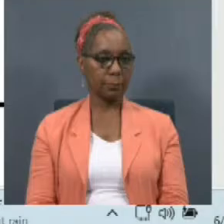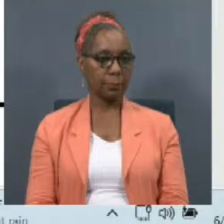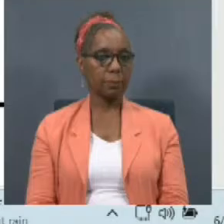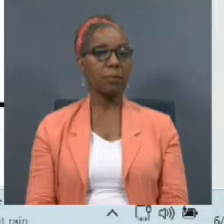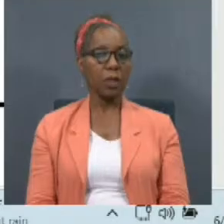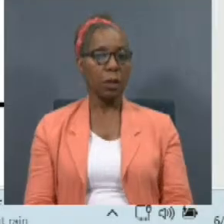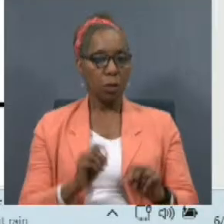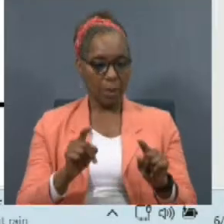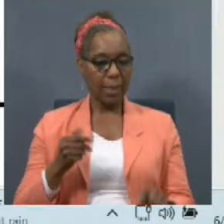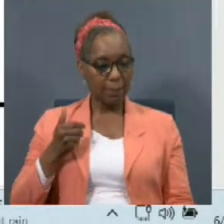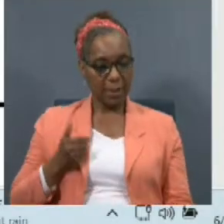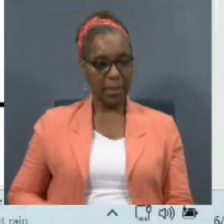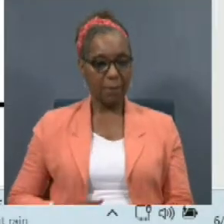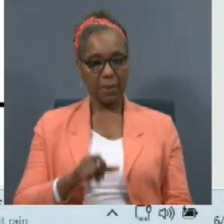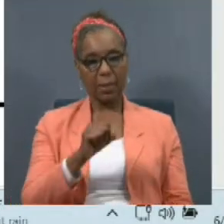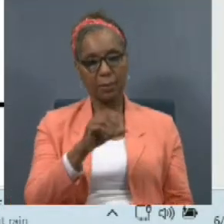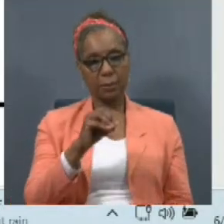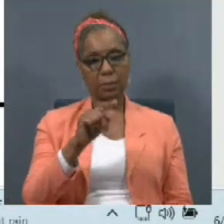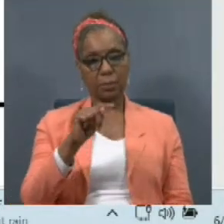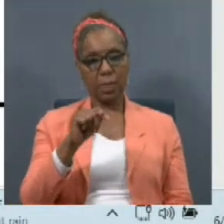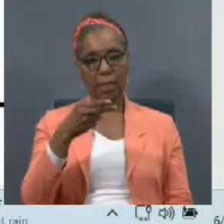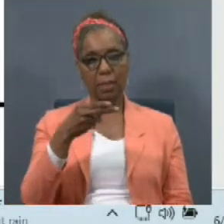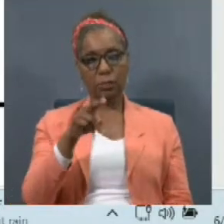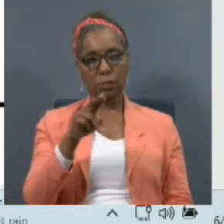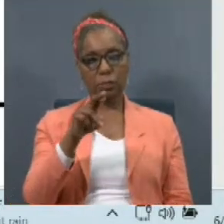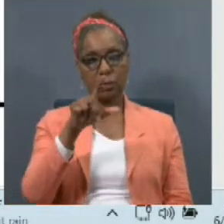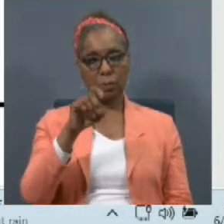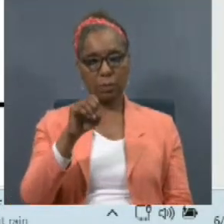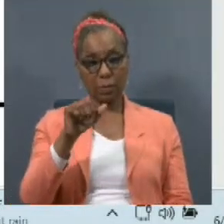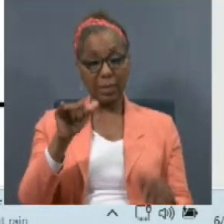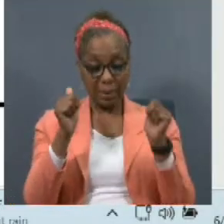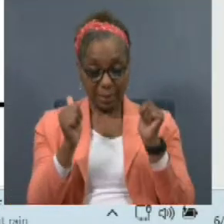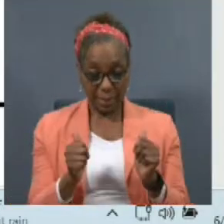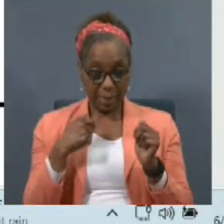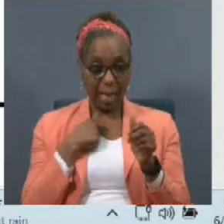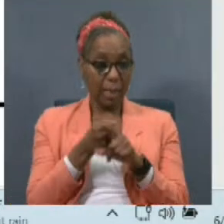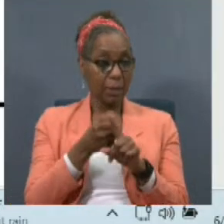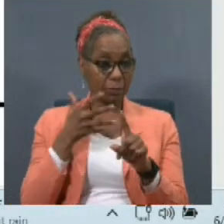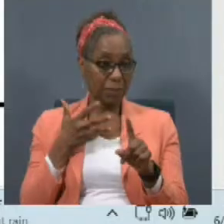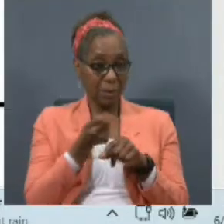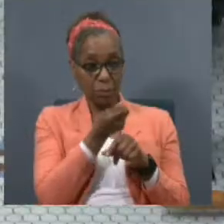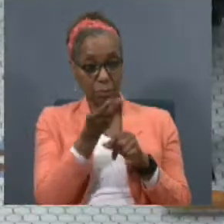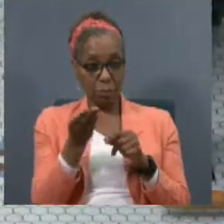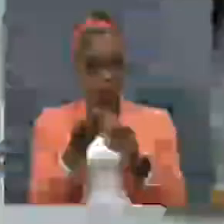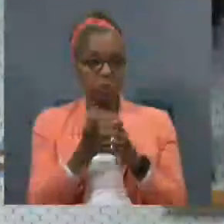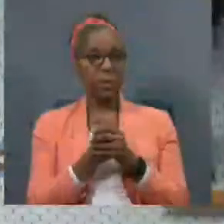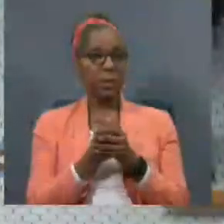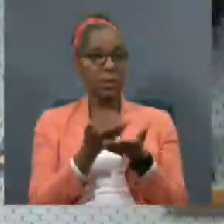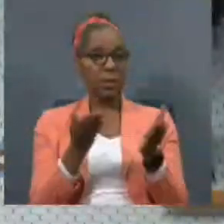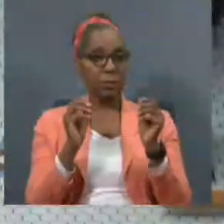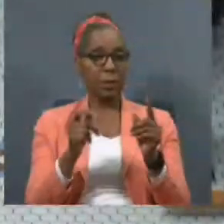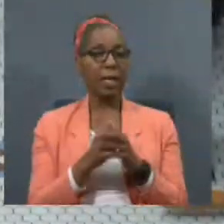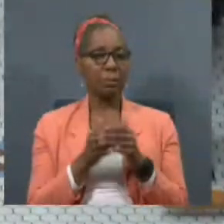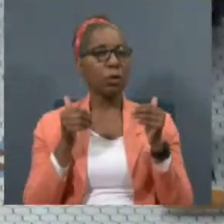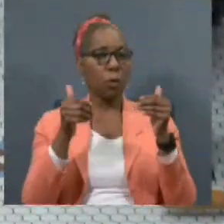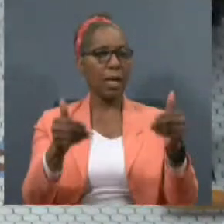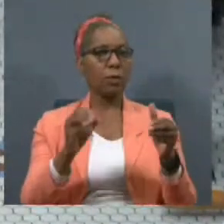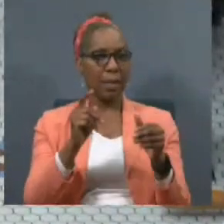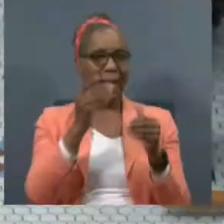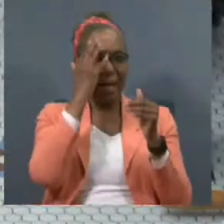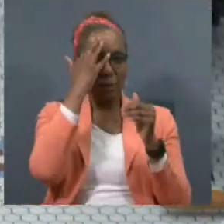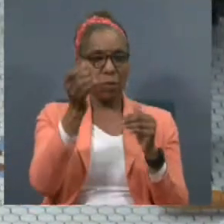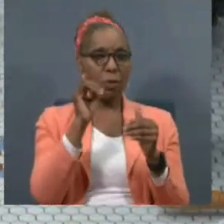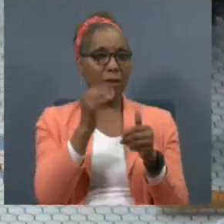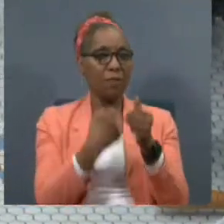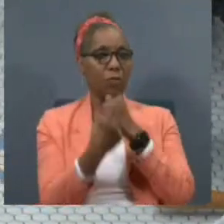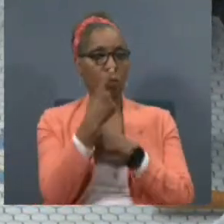My name is Scott Hurley. I'm part of the application. Can I just highlight just a couple other things real fast? Go ahead, Scott. Okay. I don't know if